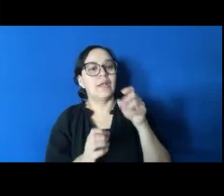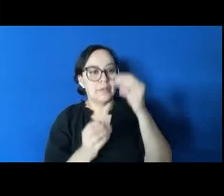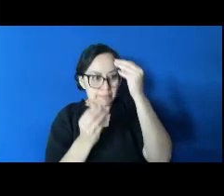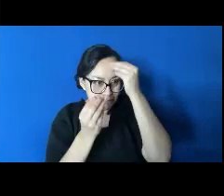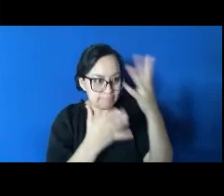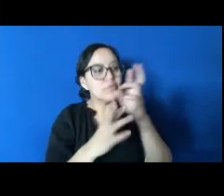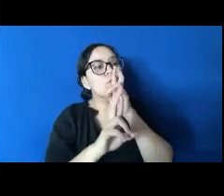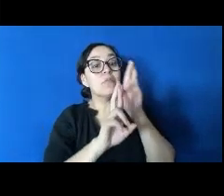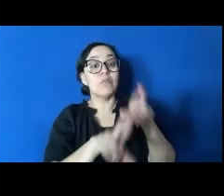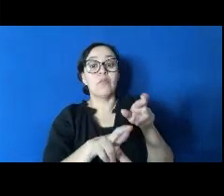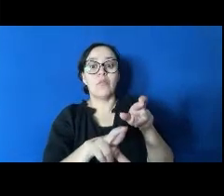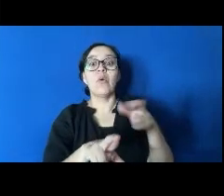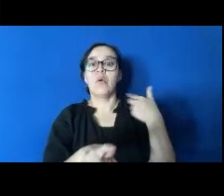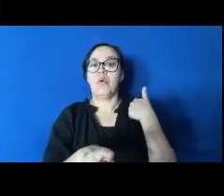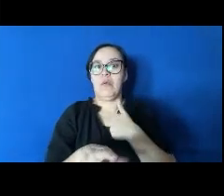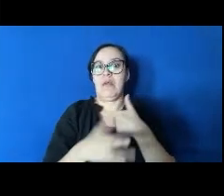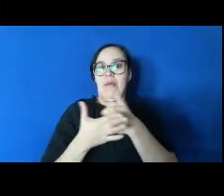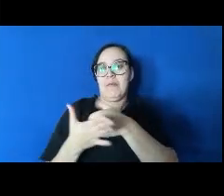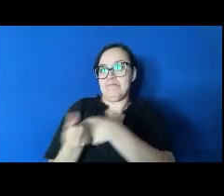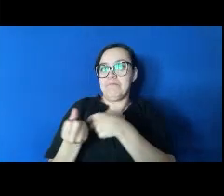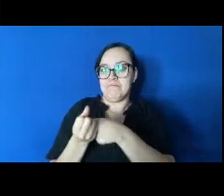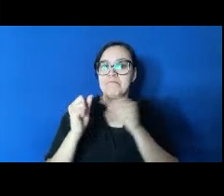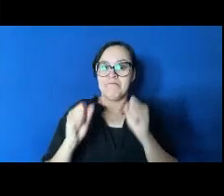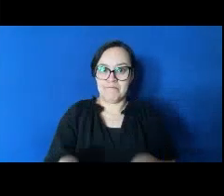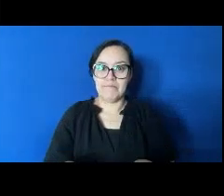diferentes so that you can proyectos. use it. You can use them in your projects.